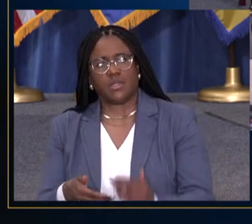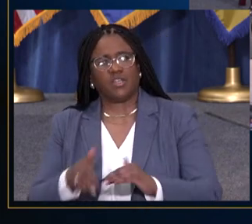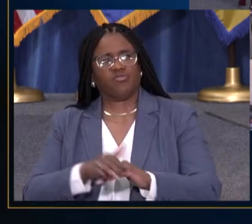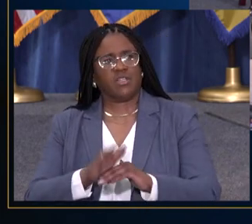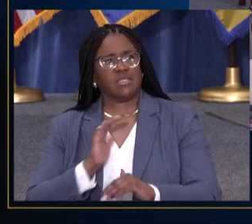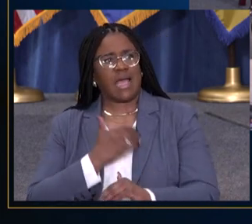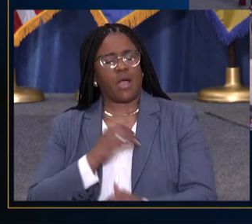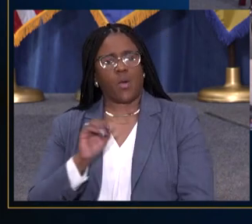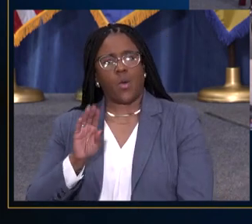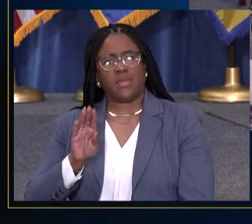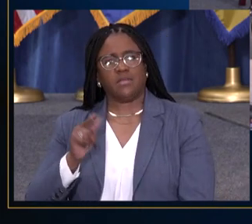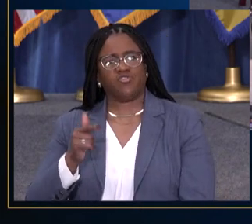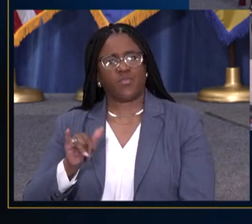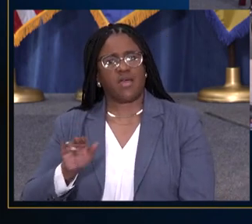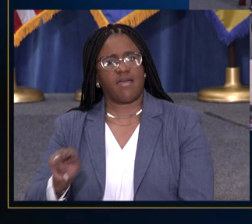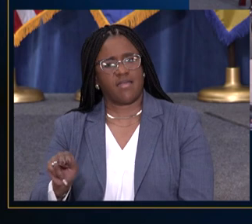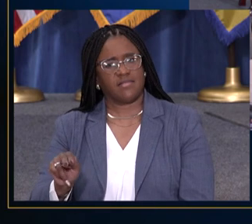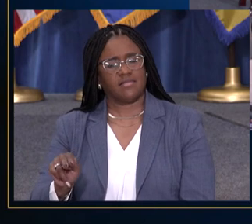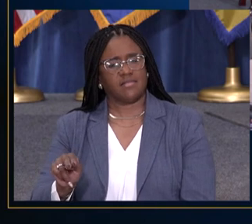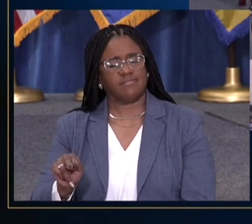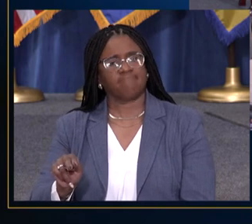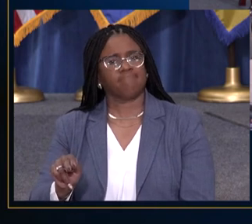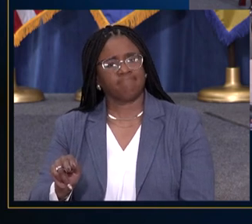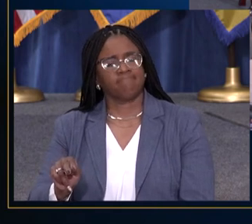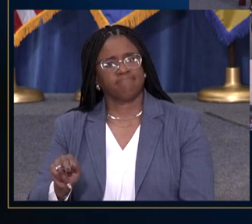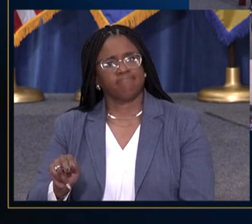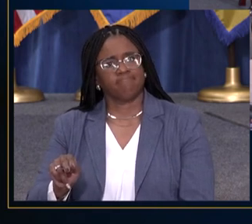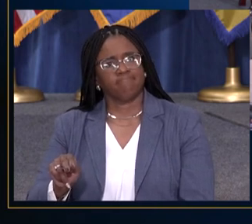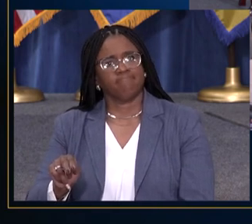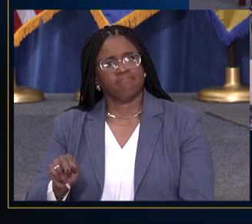our OBGYN